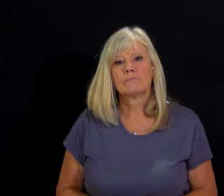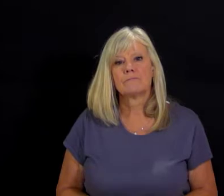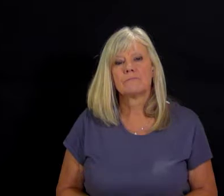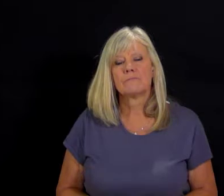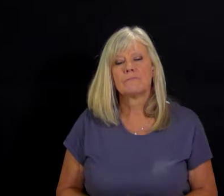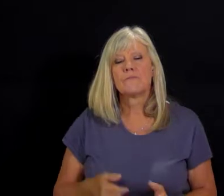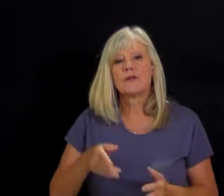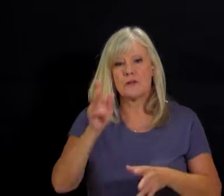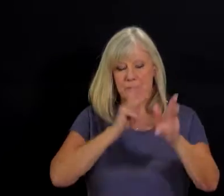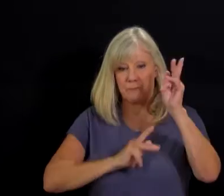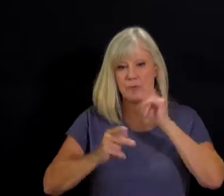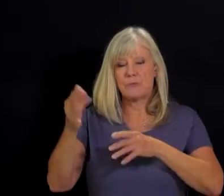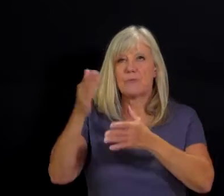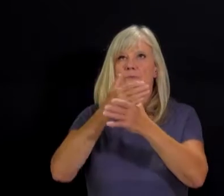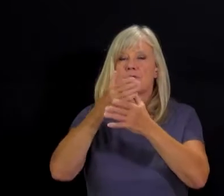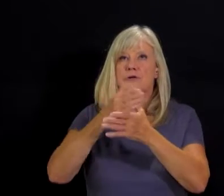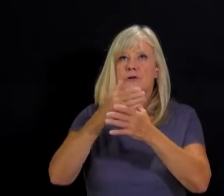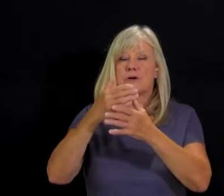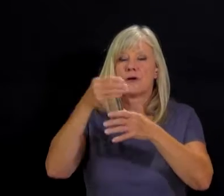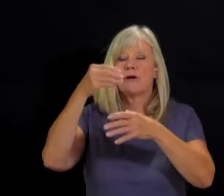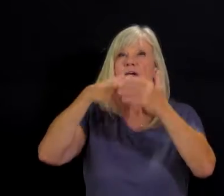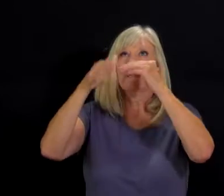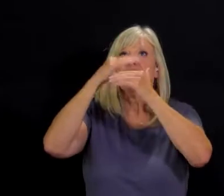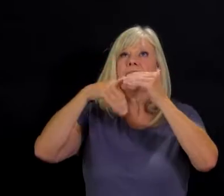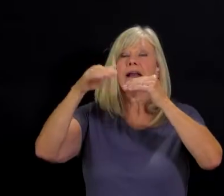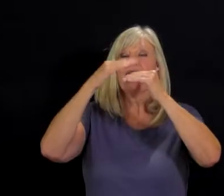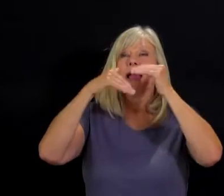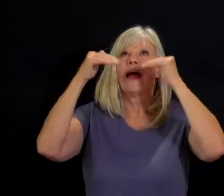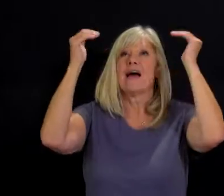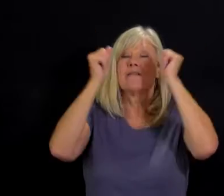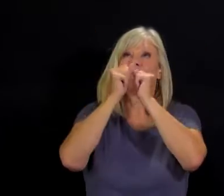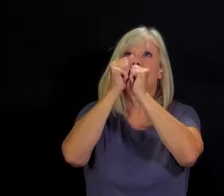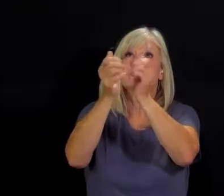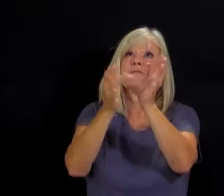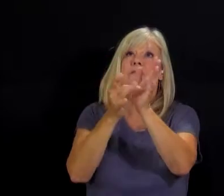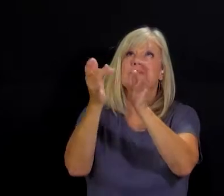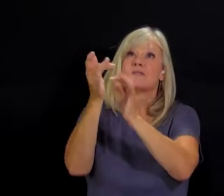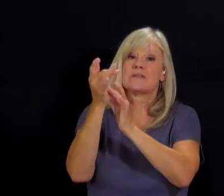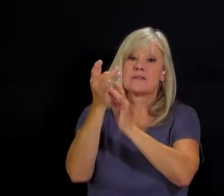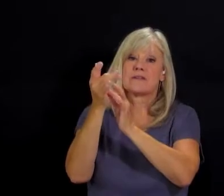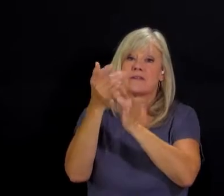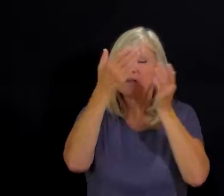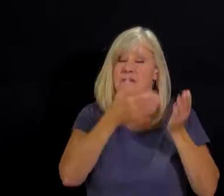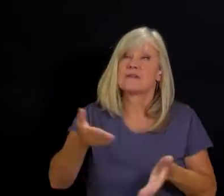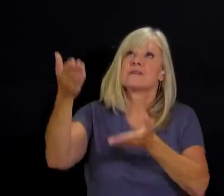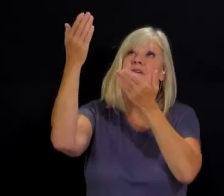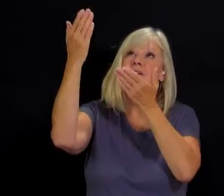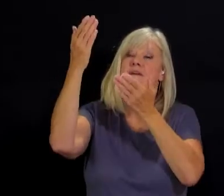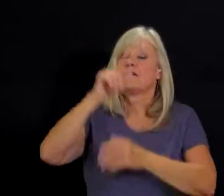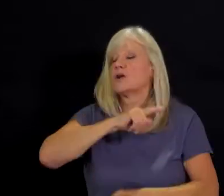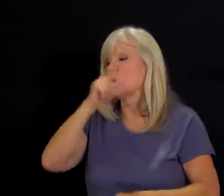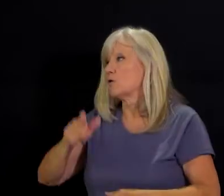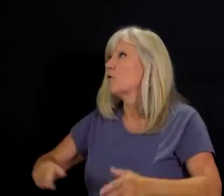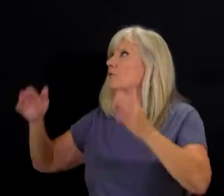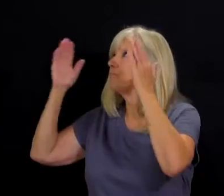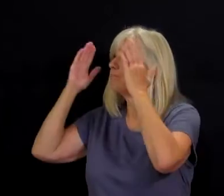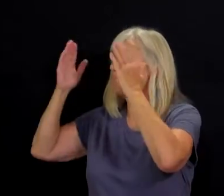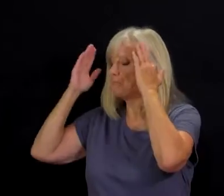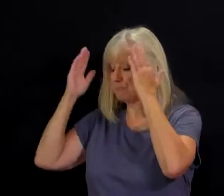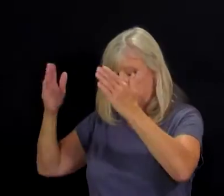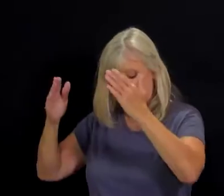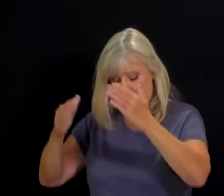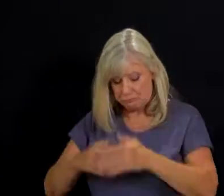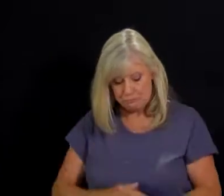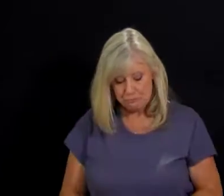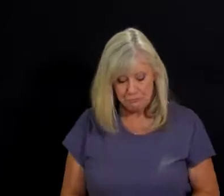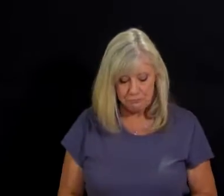That they may share in the fullness of eternal life to which the bread of life introduced them. Let us pray to the Lord. Lord, hear our